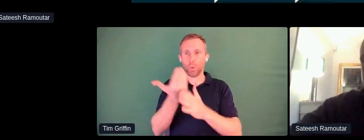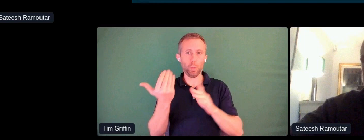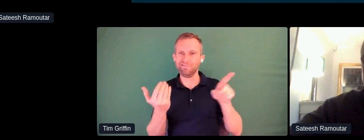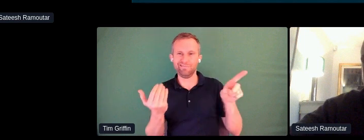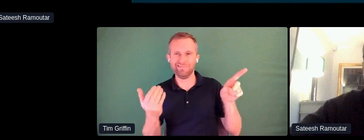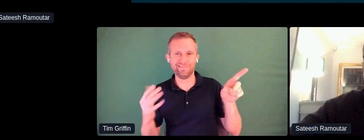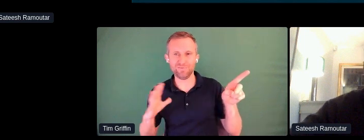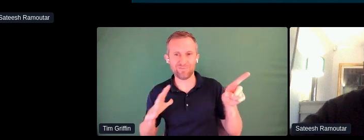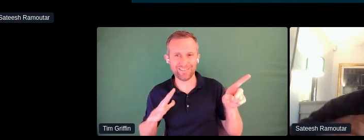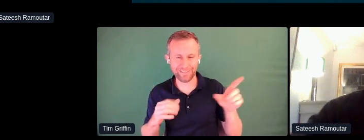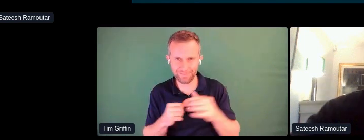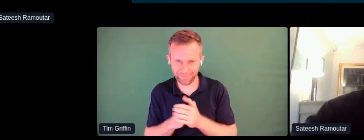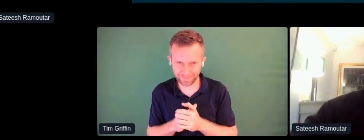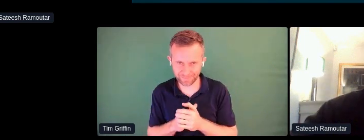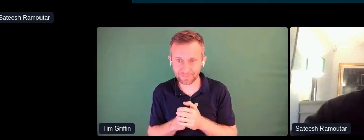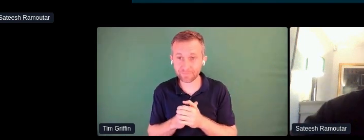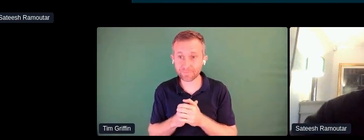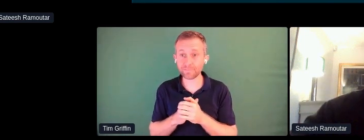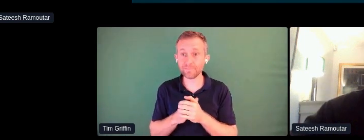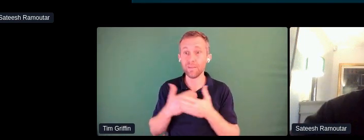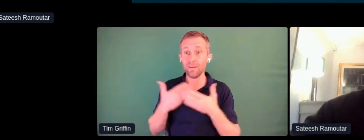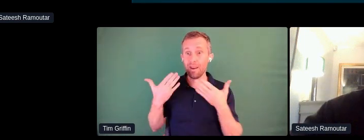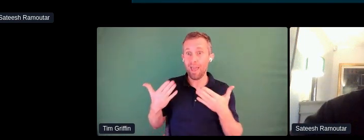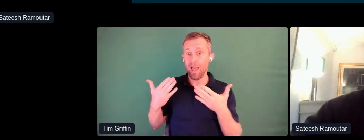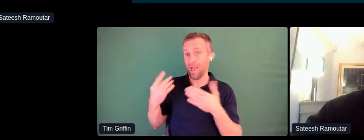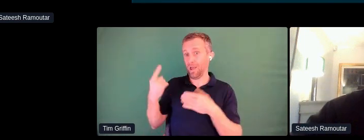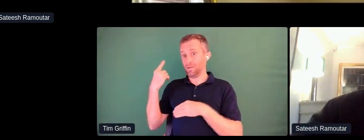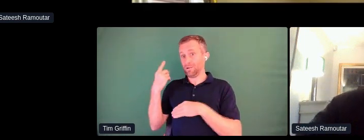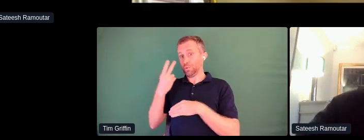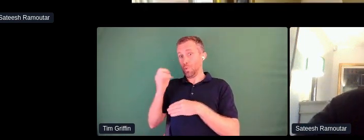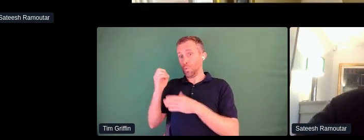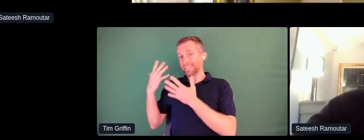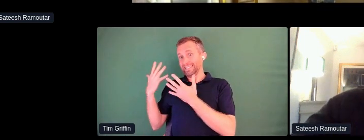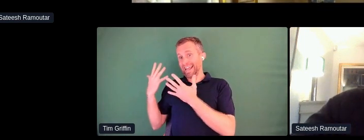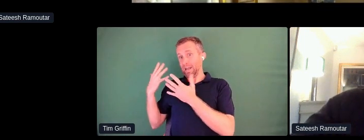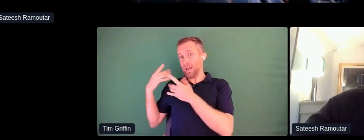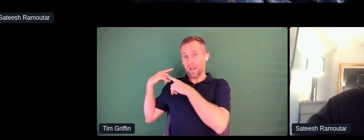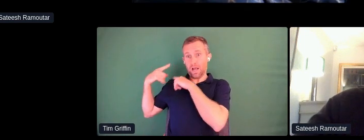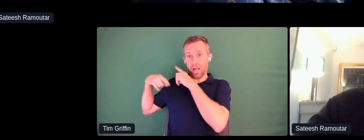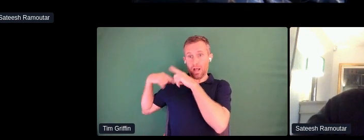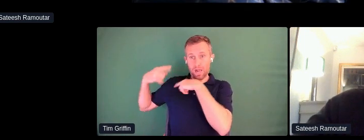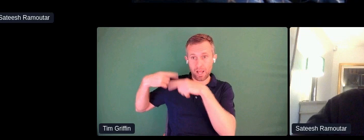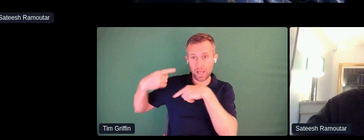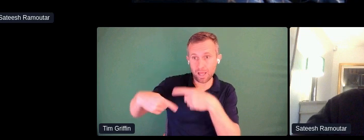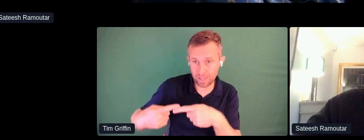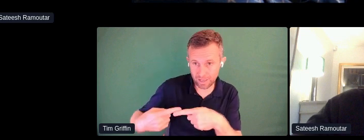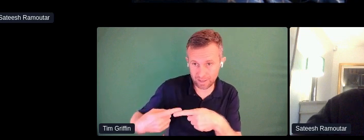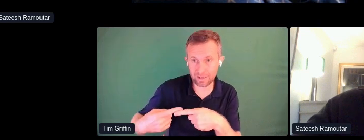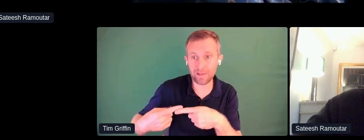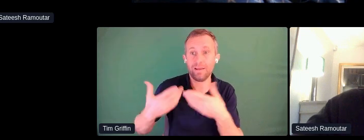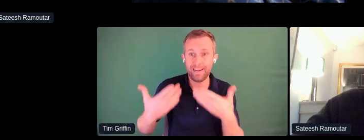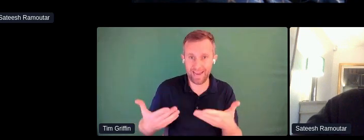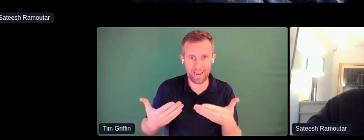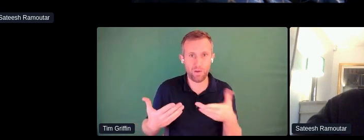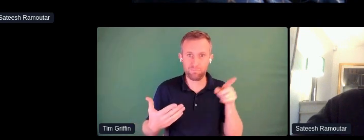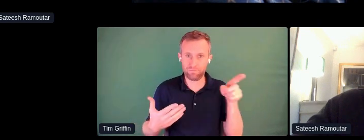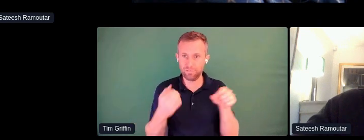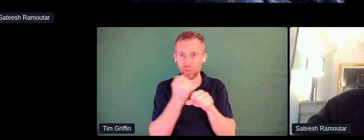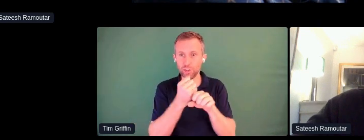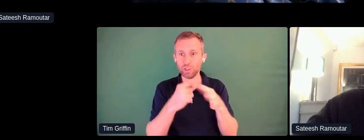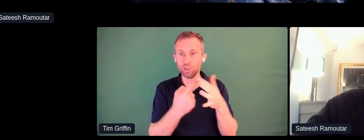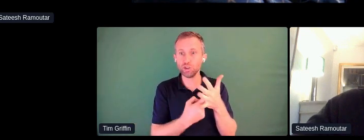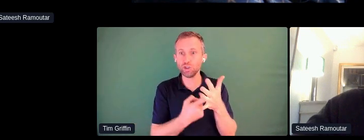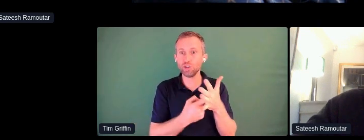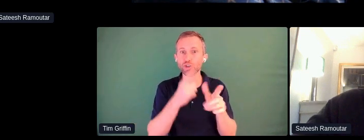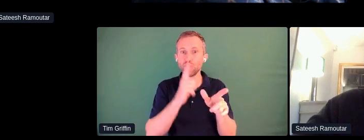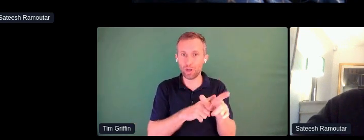2010. Let's forward wind to today. Let's meet Jerry. Jerry's a 76-year-old retired